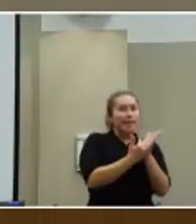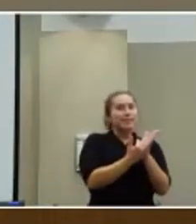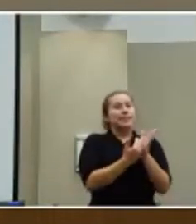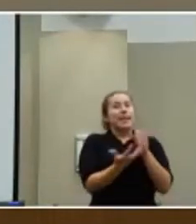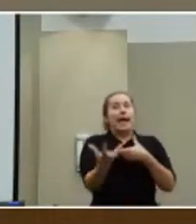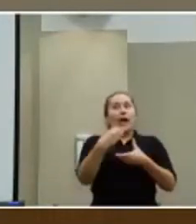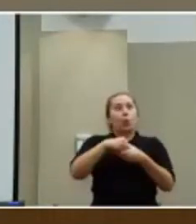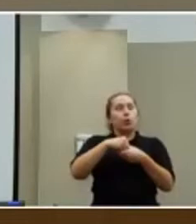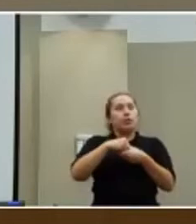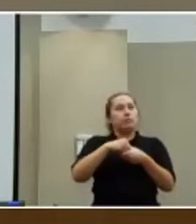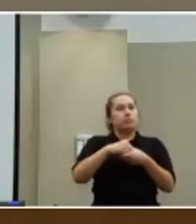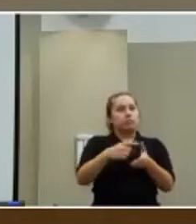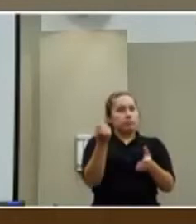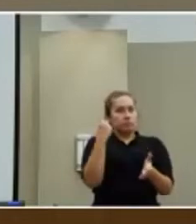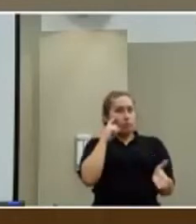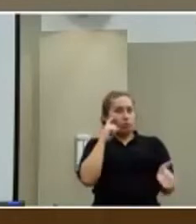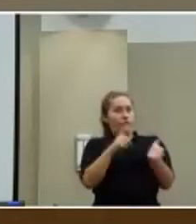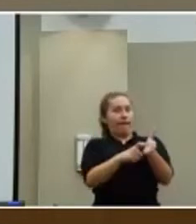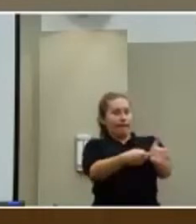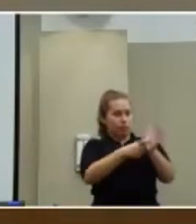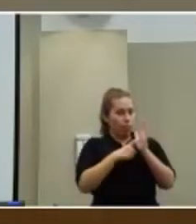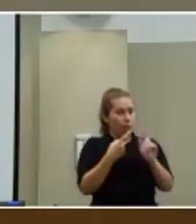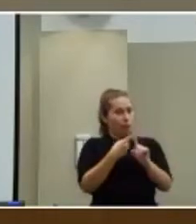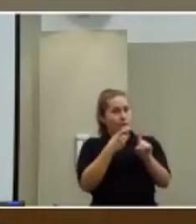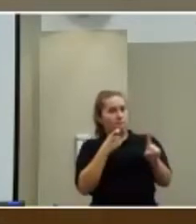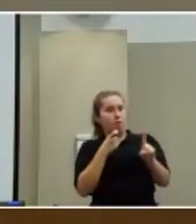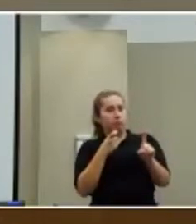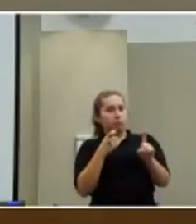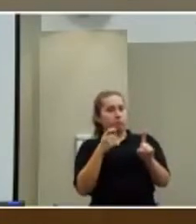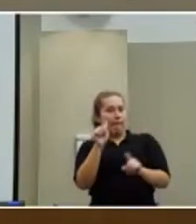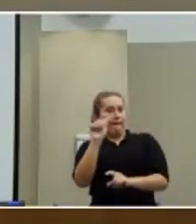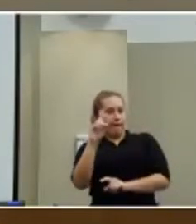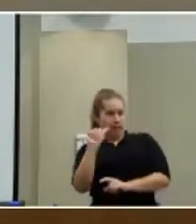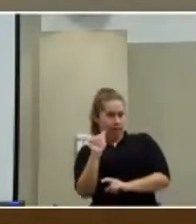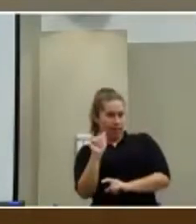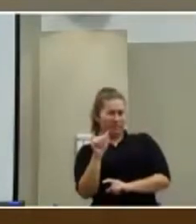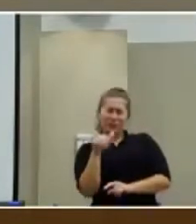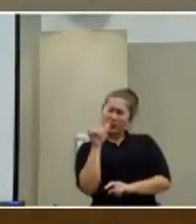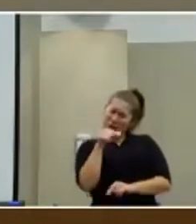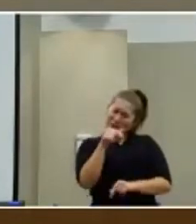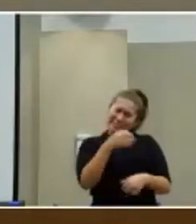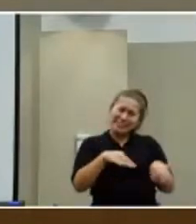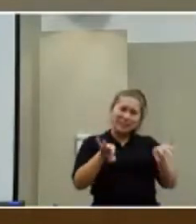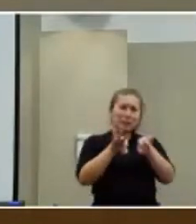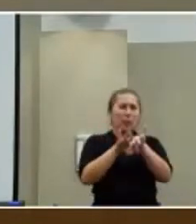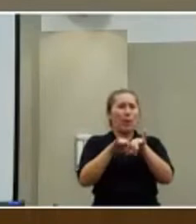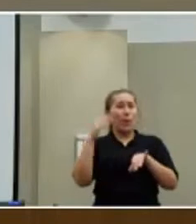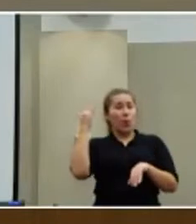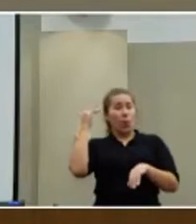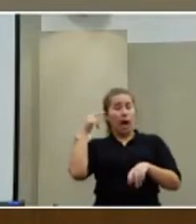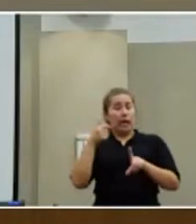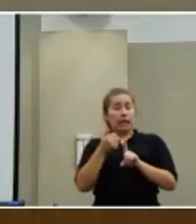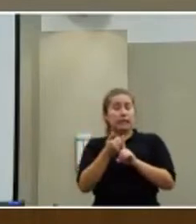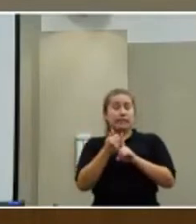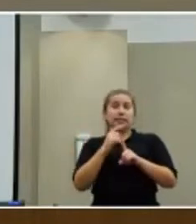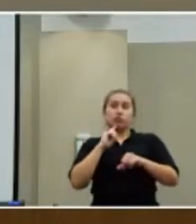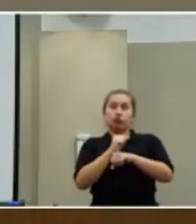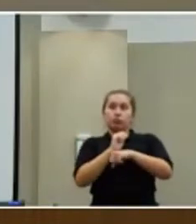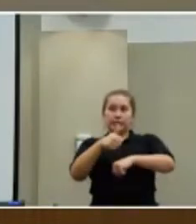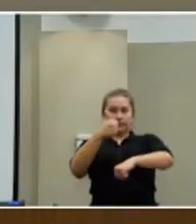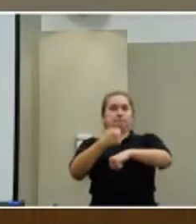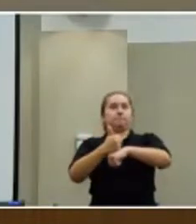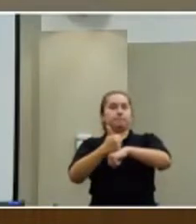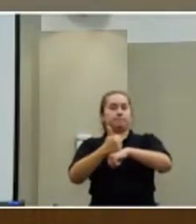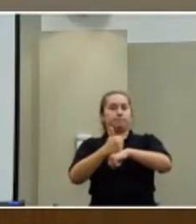ADA standards for the transportation system. This is so important because this is the actual grounding work